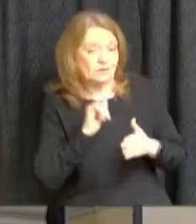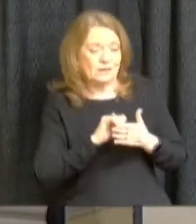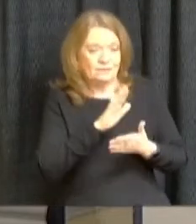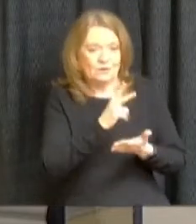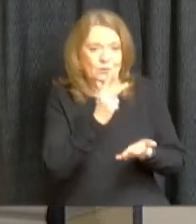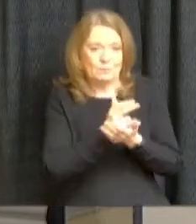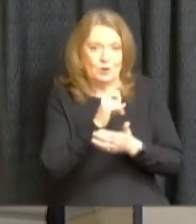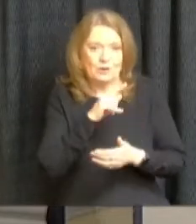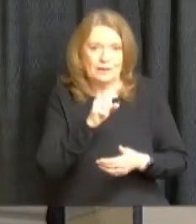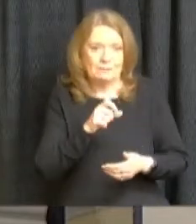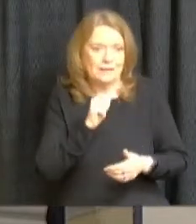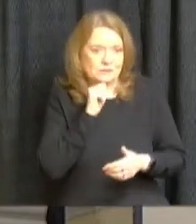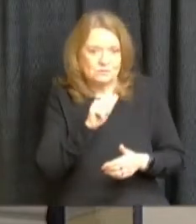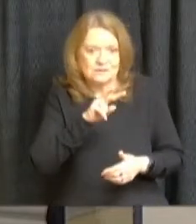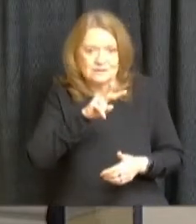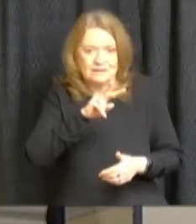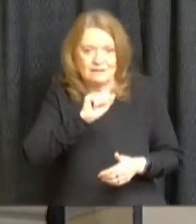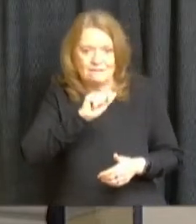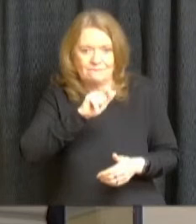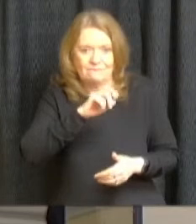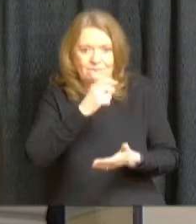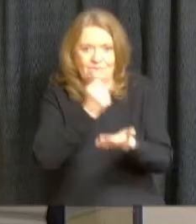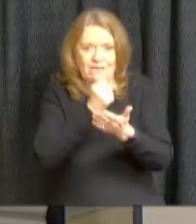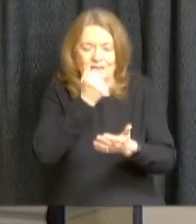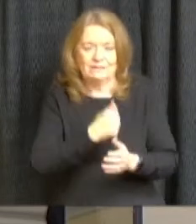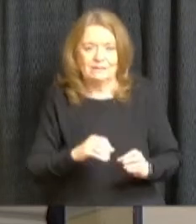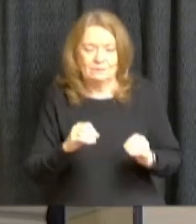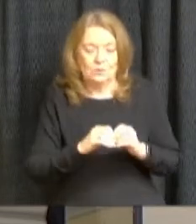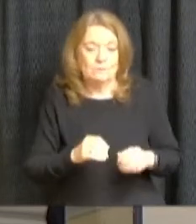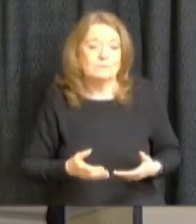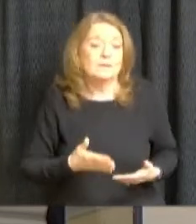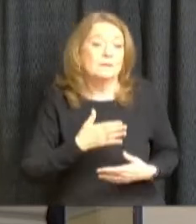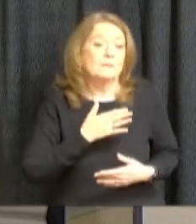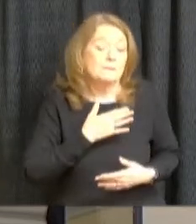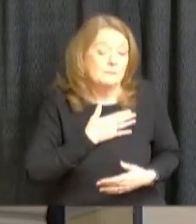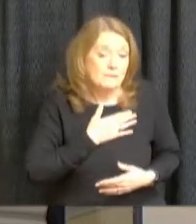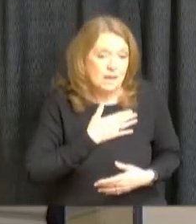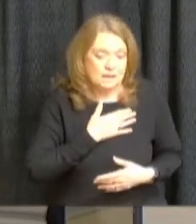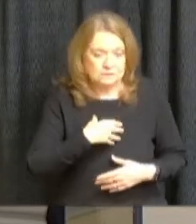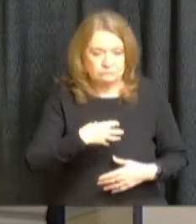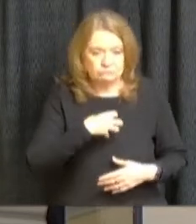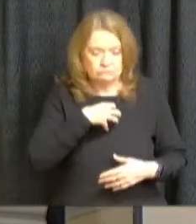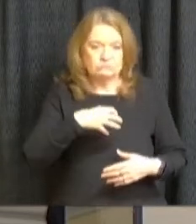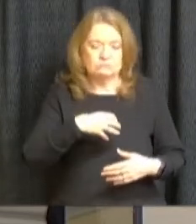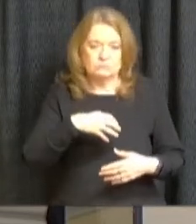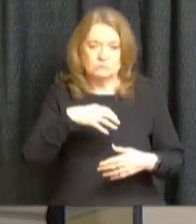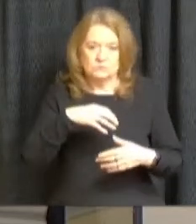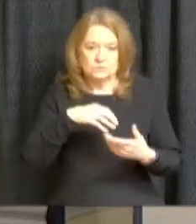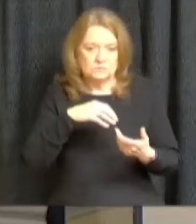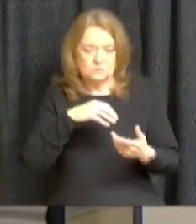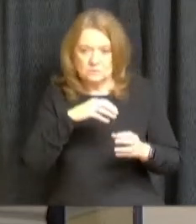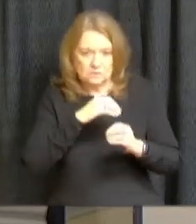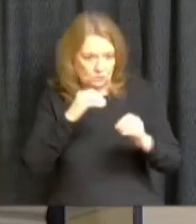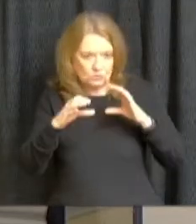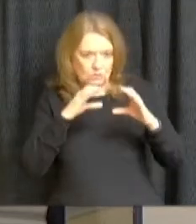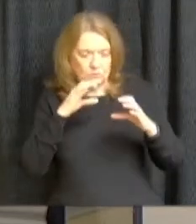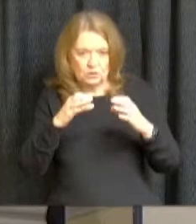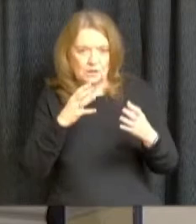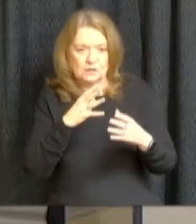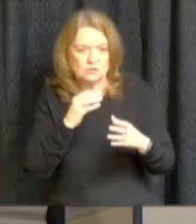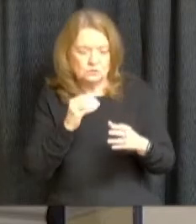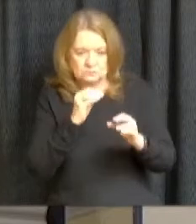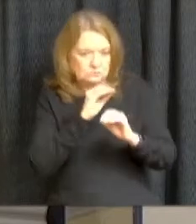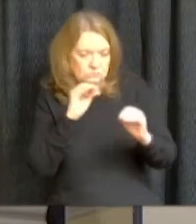parking pass was no longer valid. My aggravation was a lack of communication and a lack